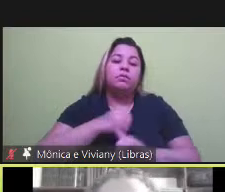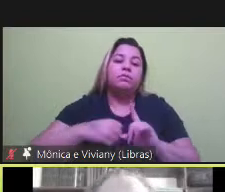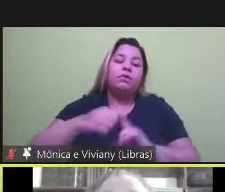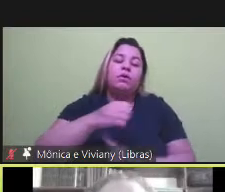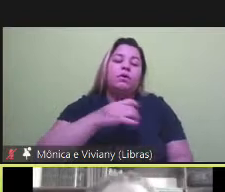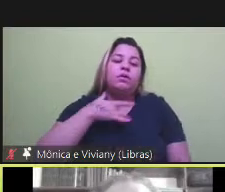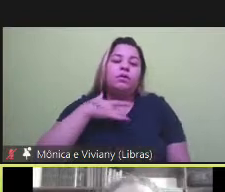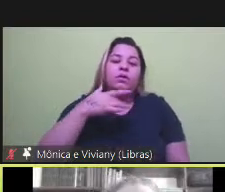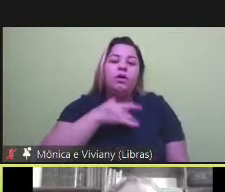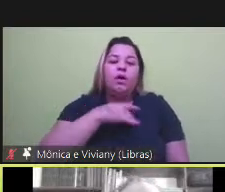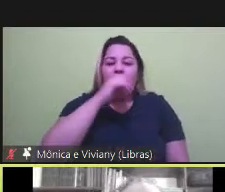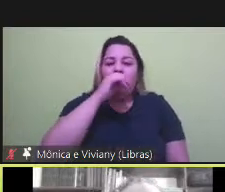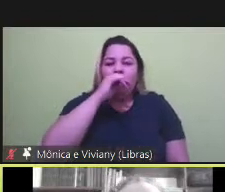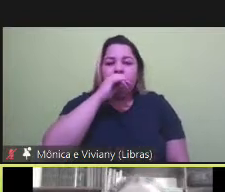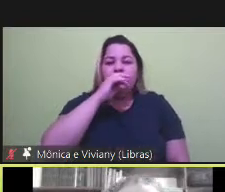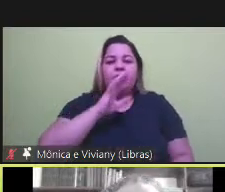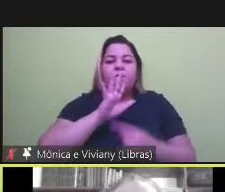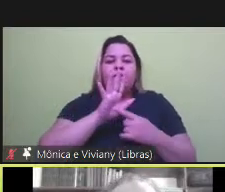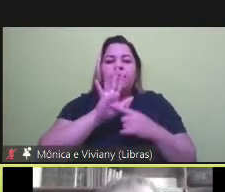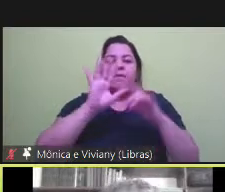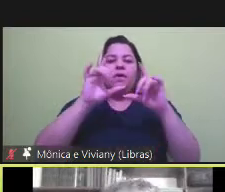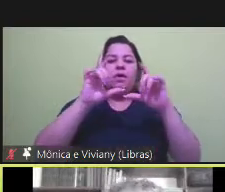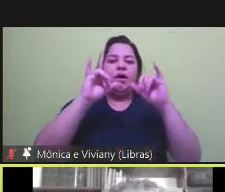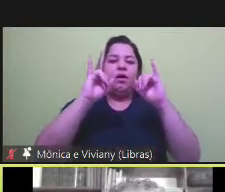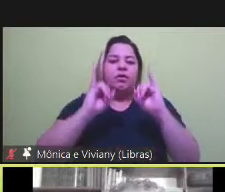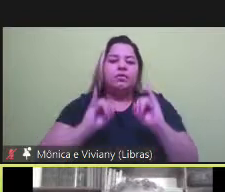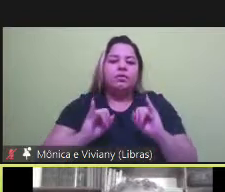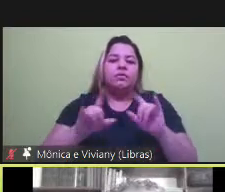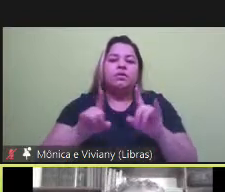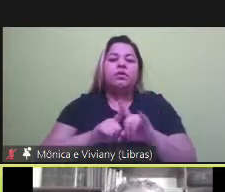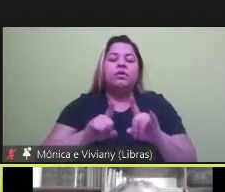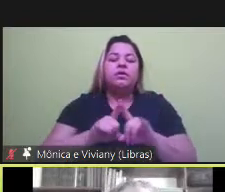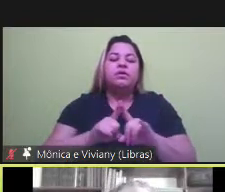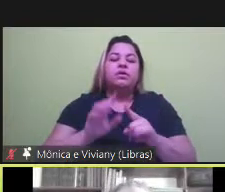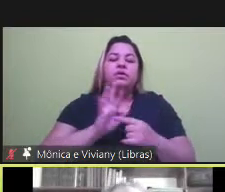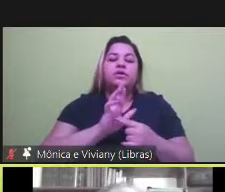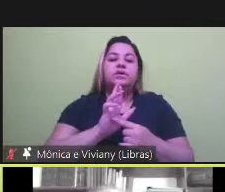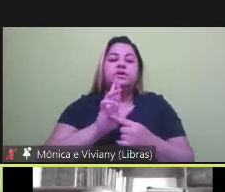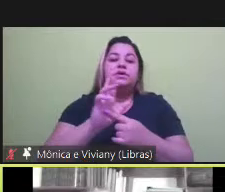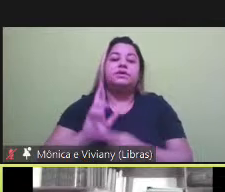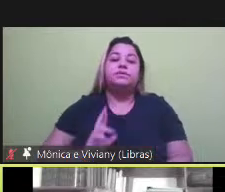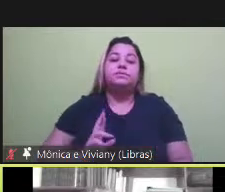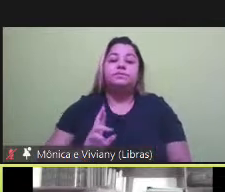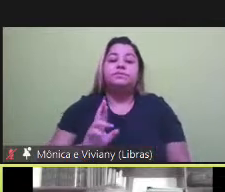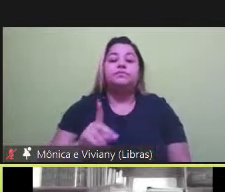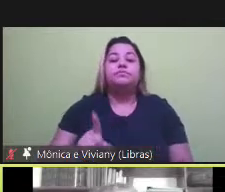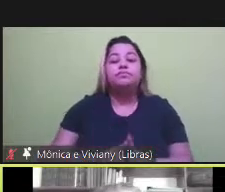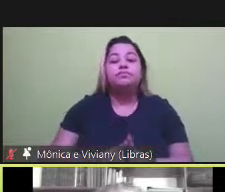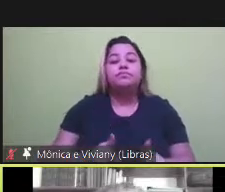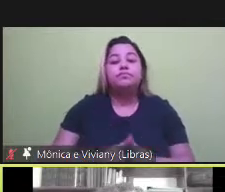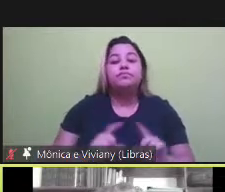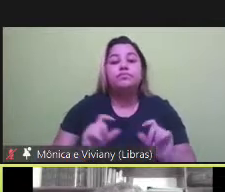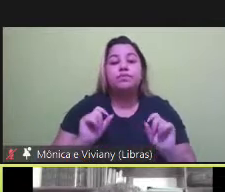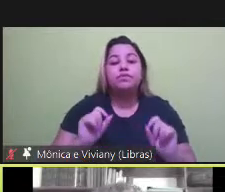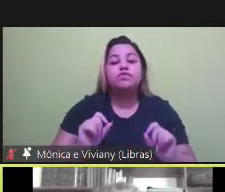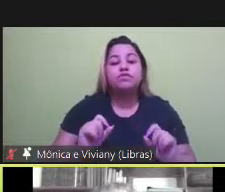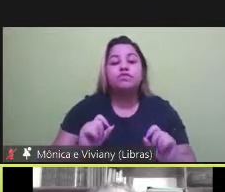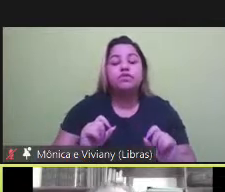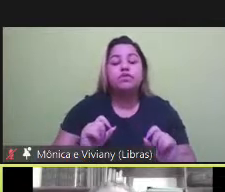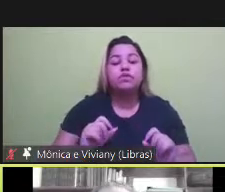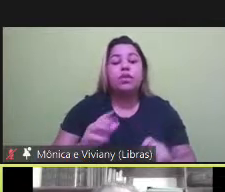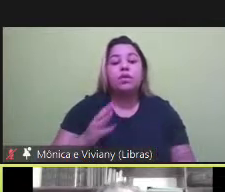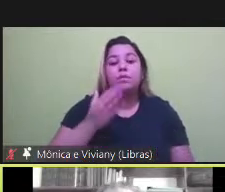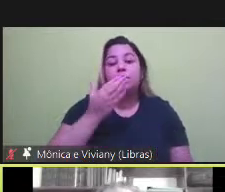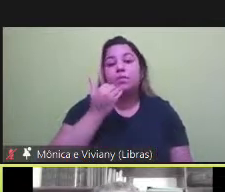That is the overview of what the Andalusis programs that have to do with healthy nutrition.